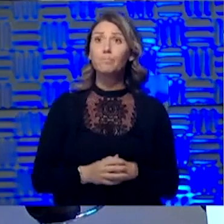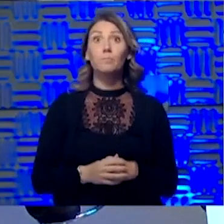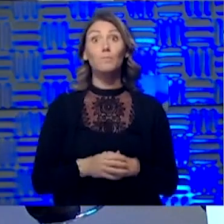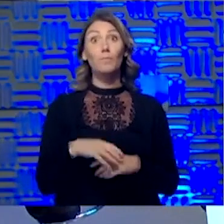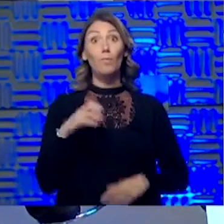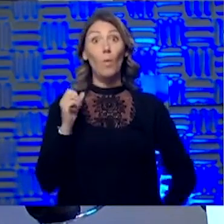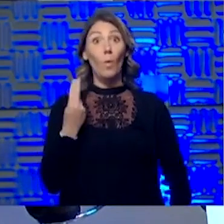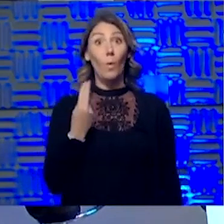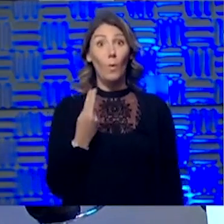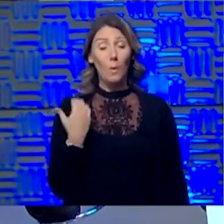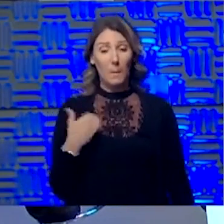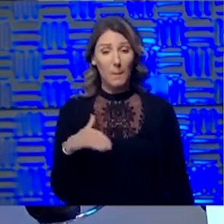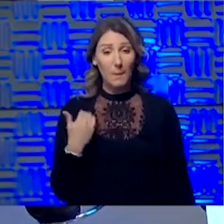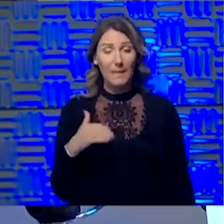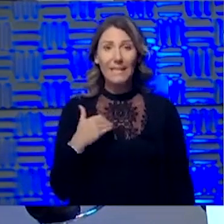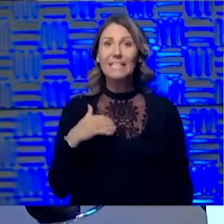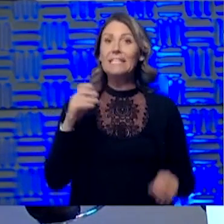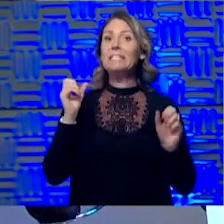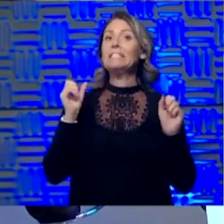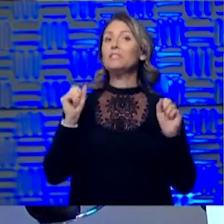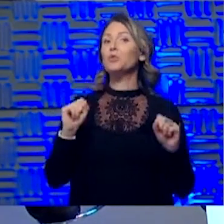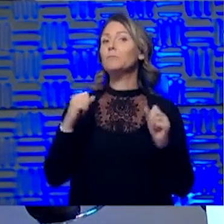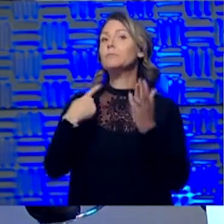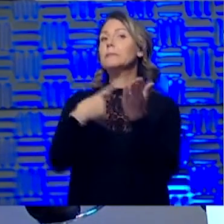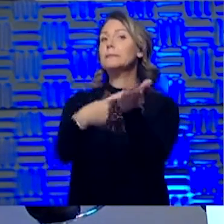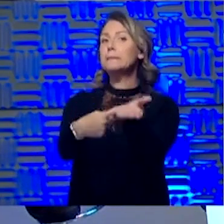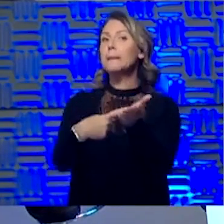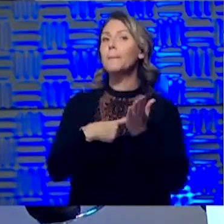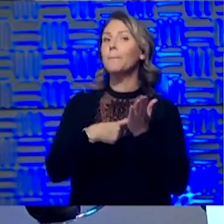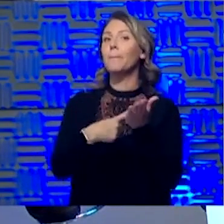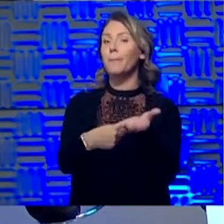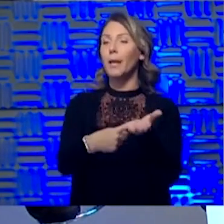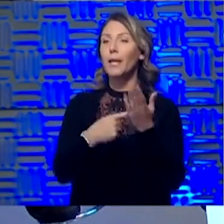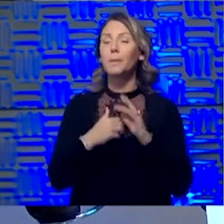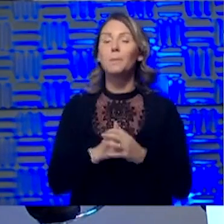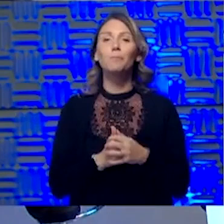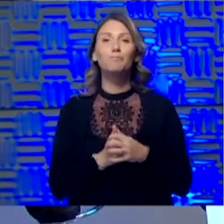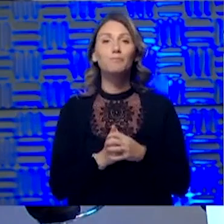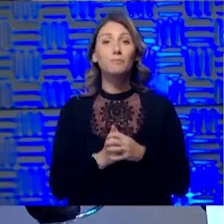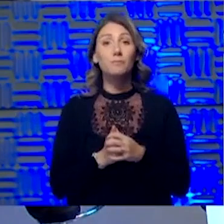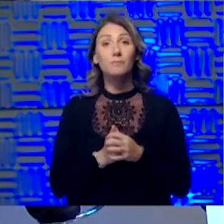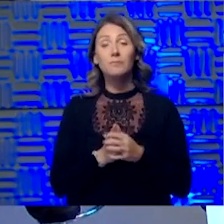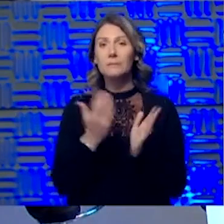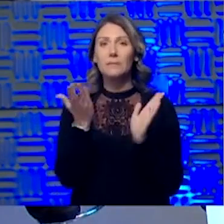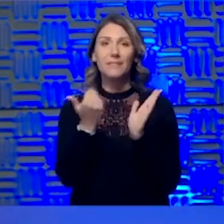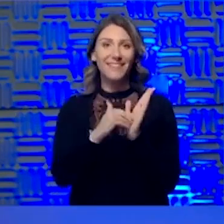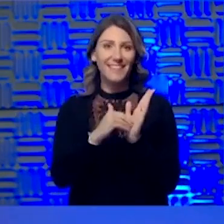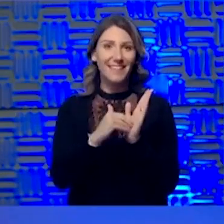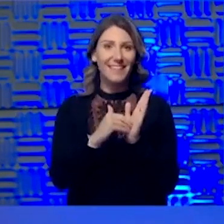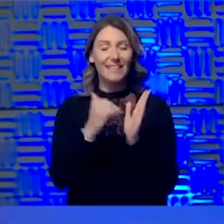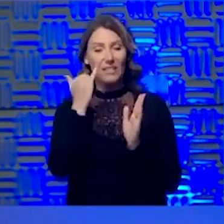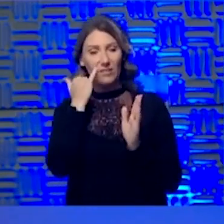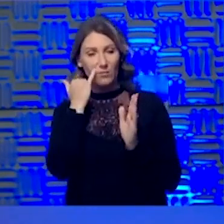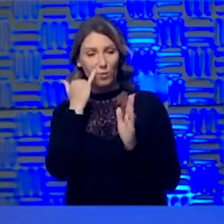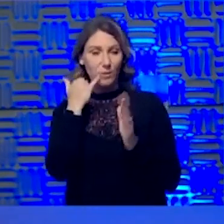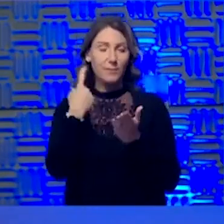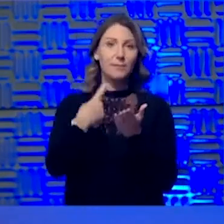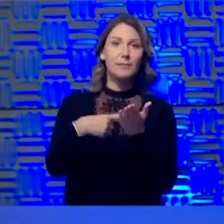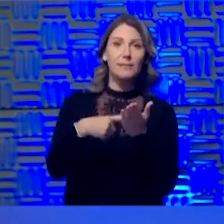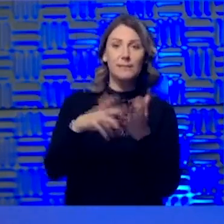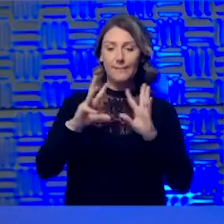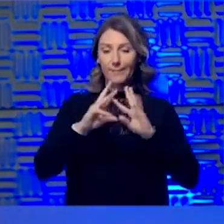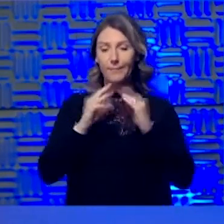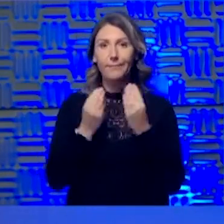Oh. Somebody I who think may this not could be be right in your bubble. debatable. You know, I mean, certainly, you know, again, if we're talking about loved ones,